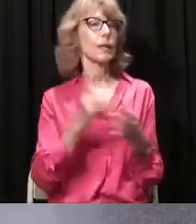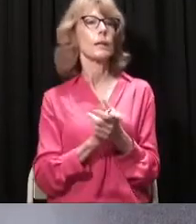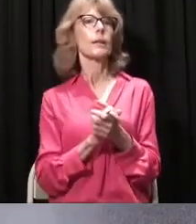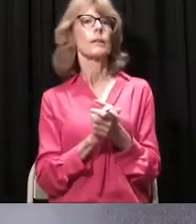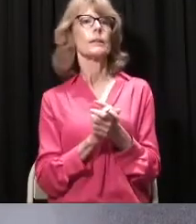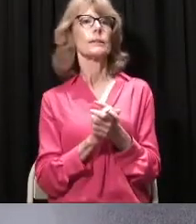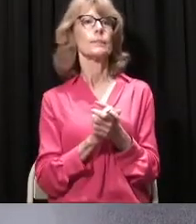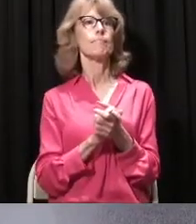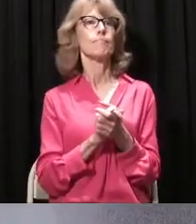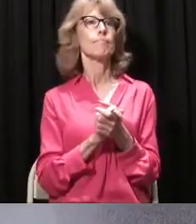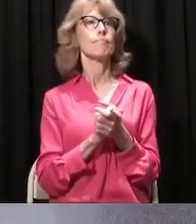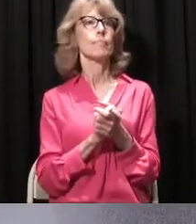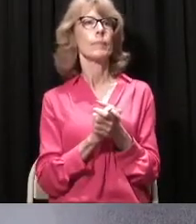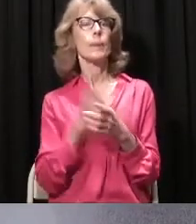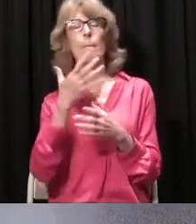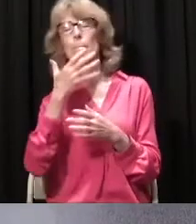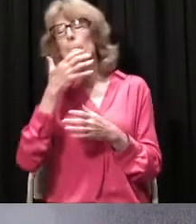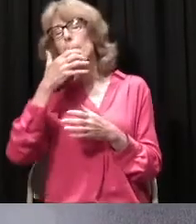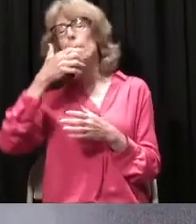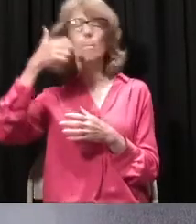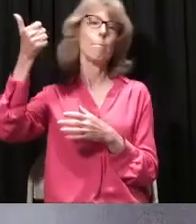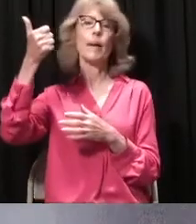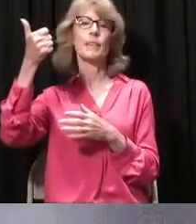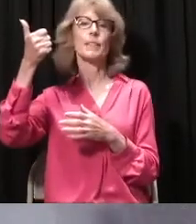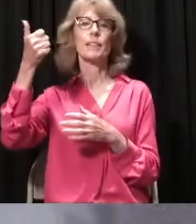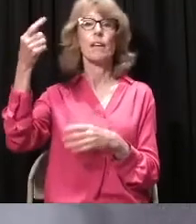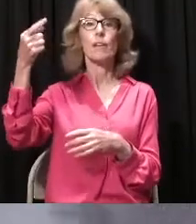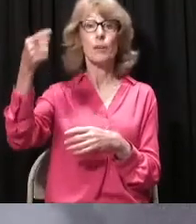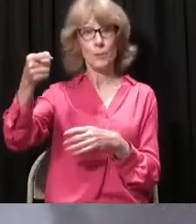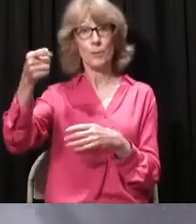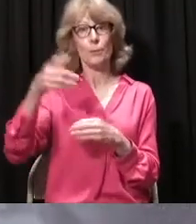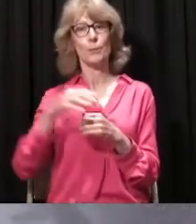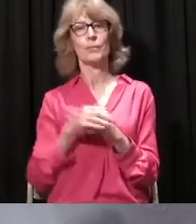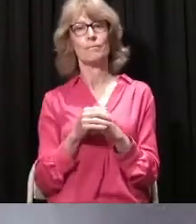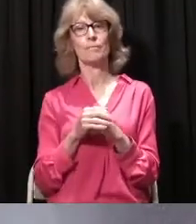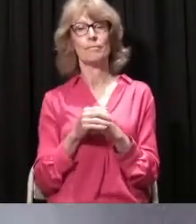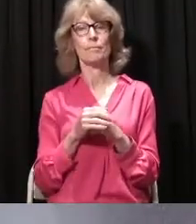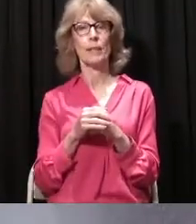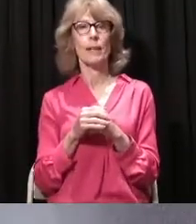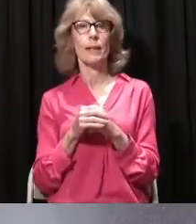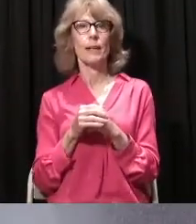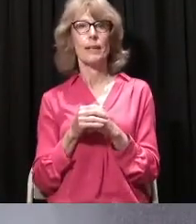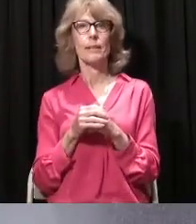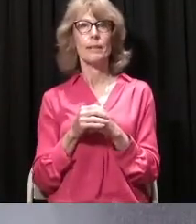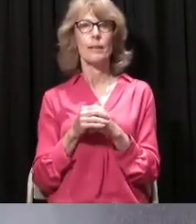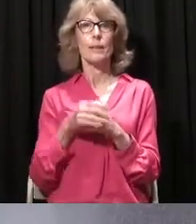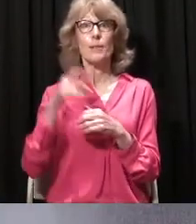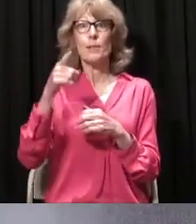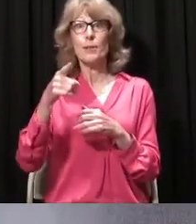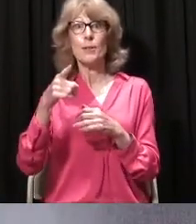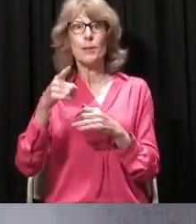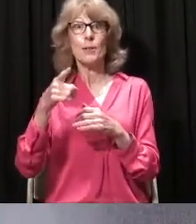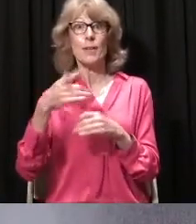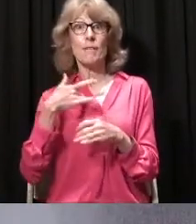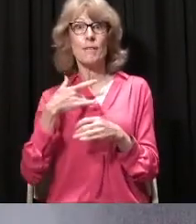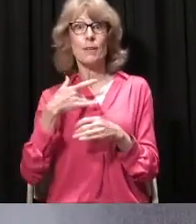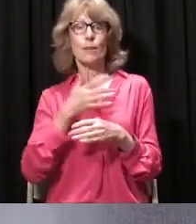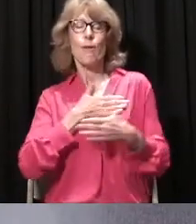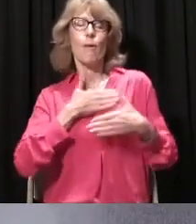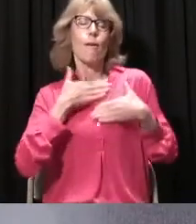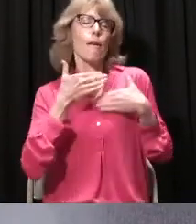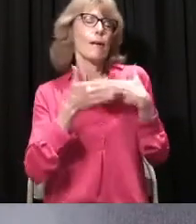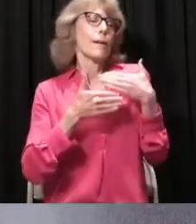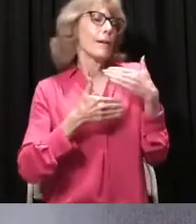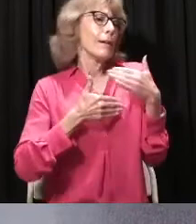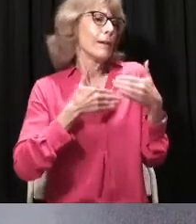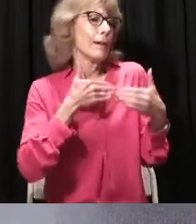best version of you. It's the you that's like overflowing with compassion and